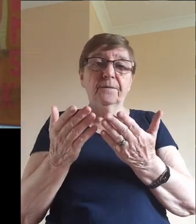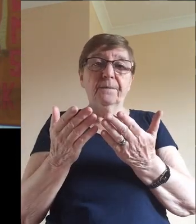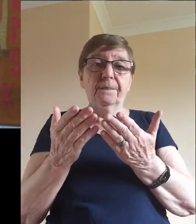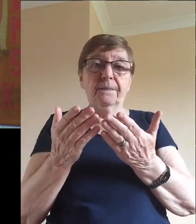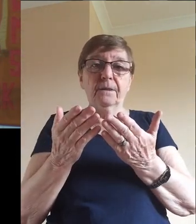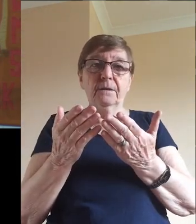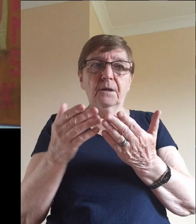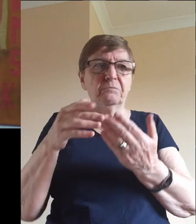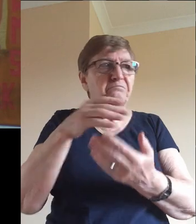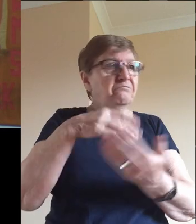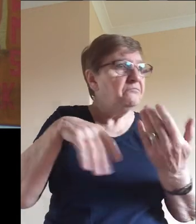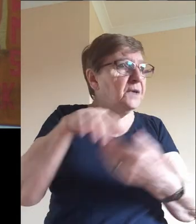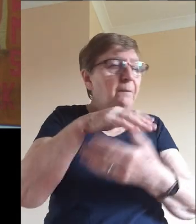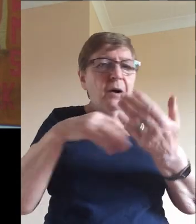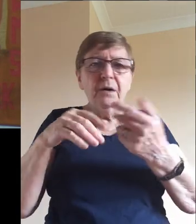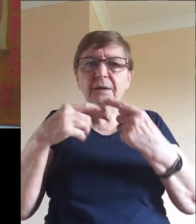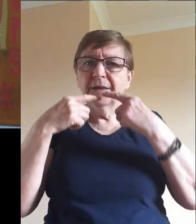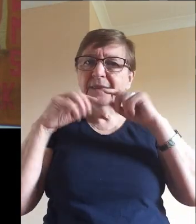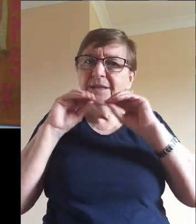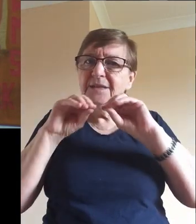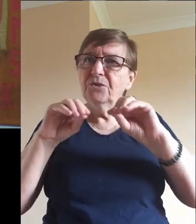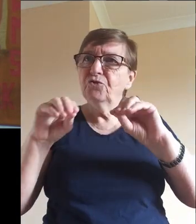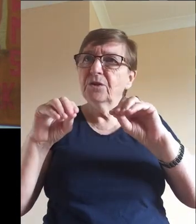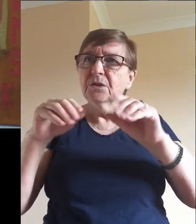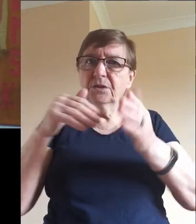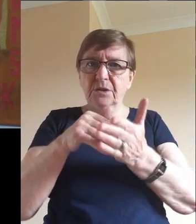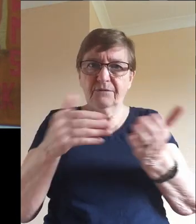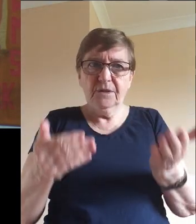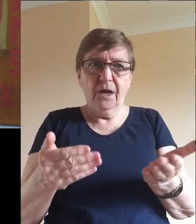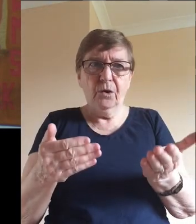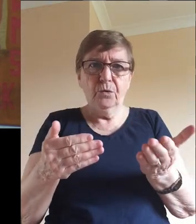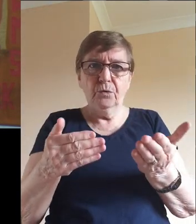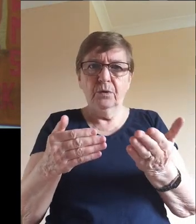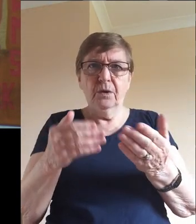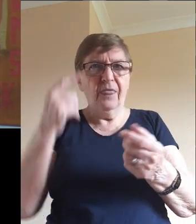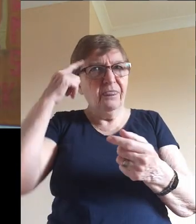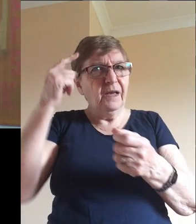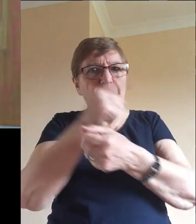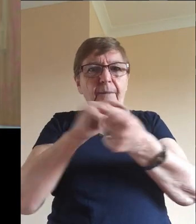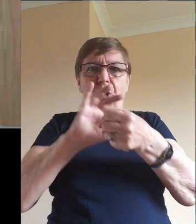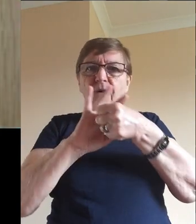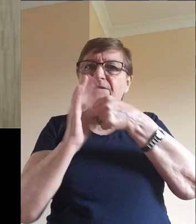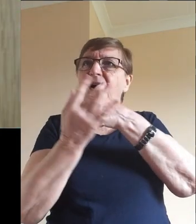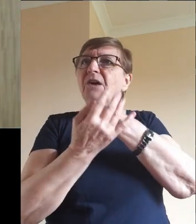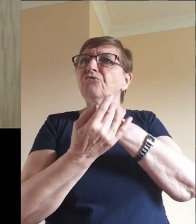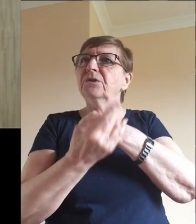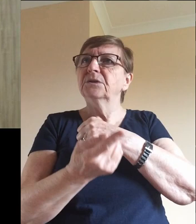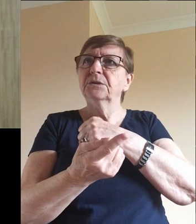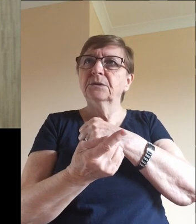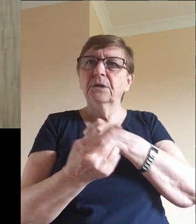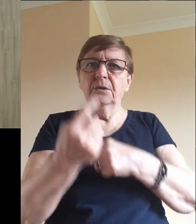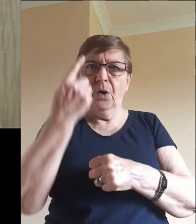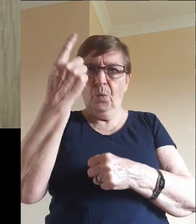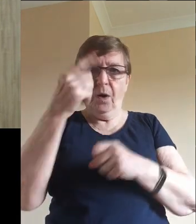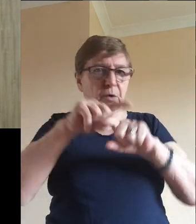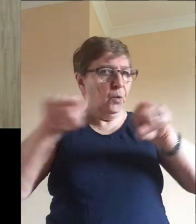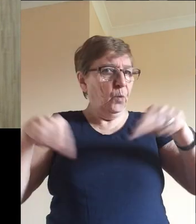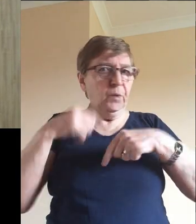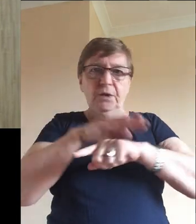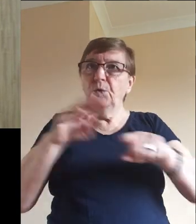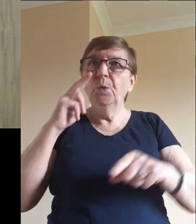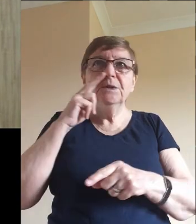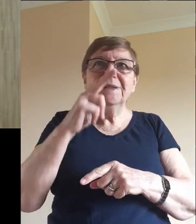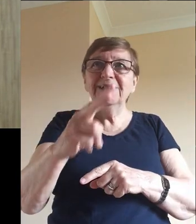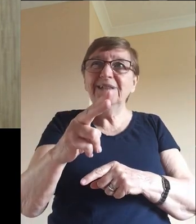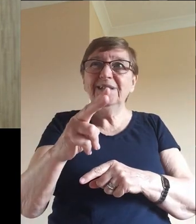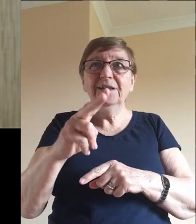Now, I think among the lessons of this time dominated by the virus, among the lessons is the one that we do not see well